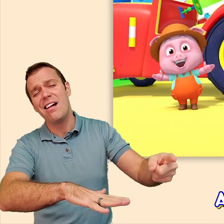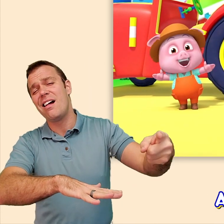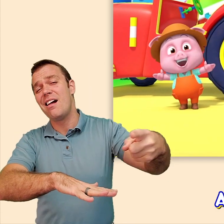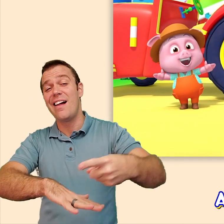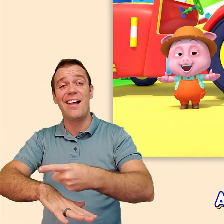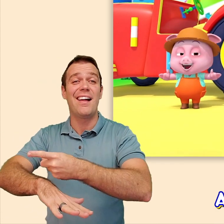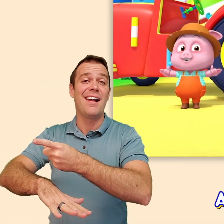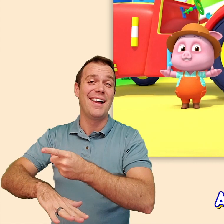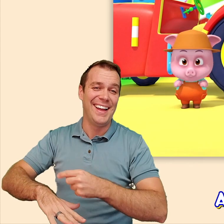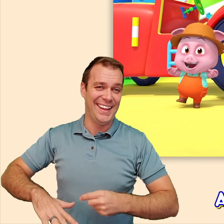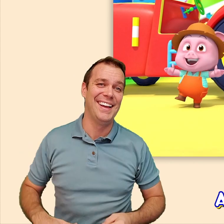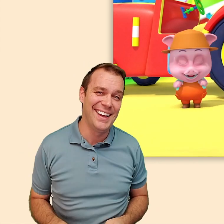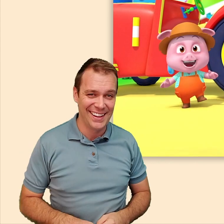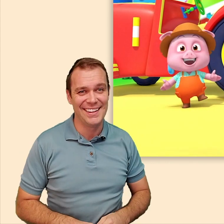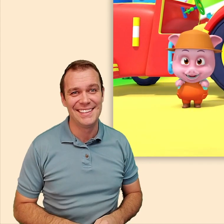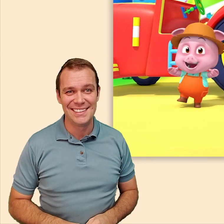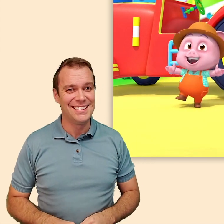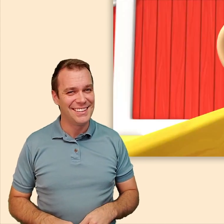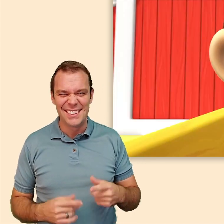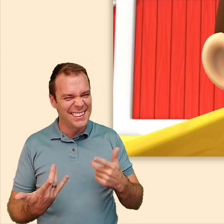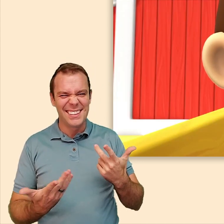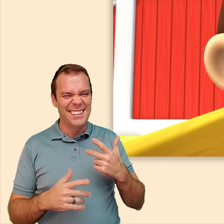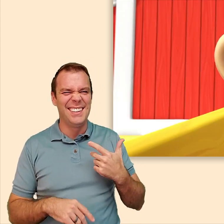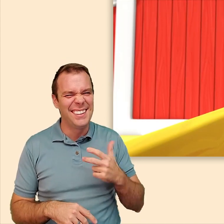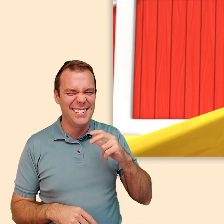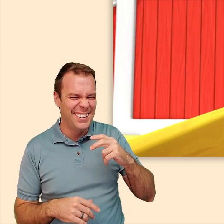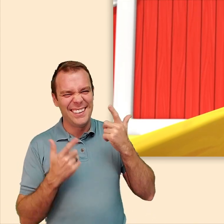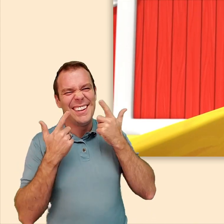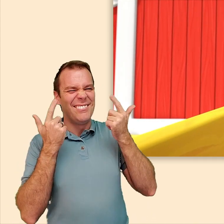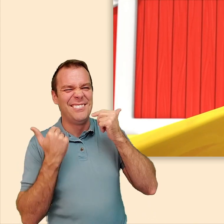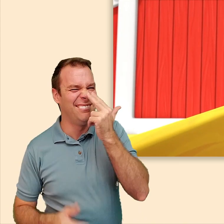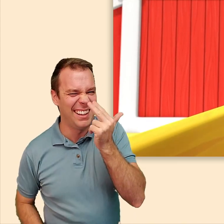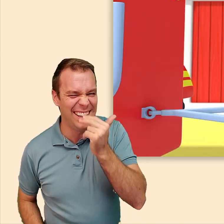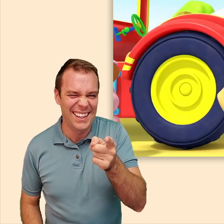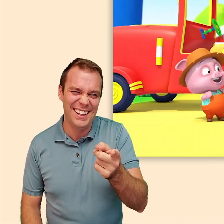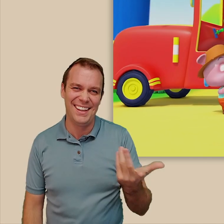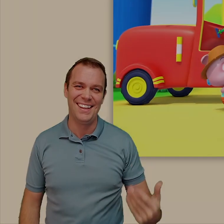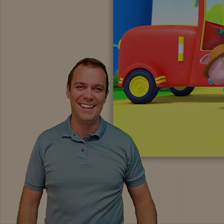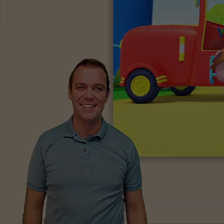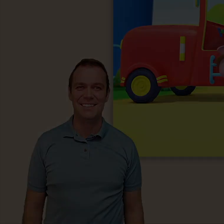Snorted.